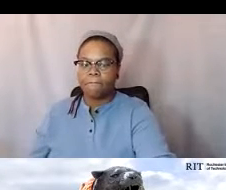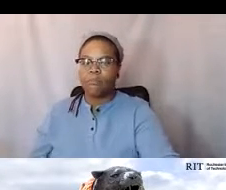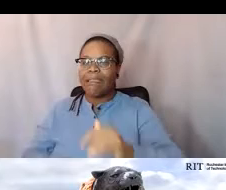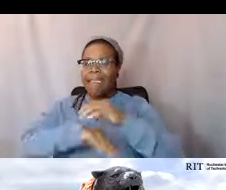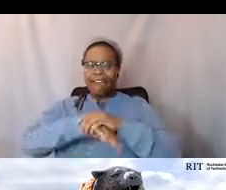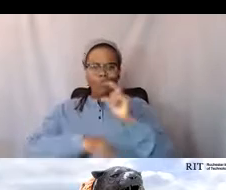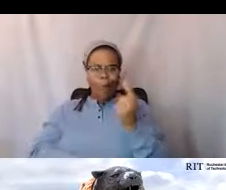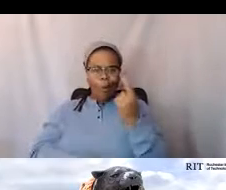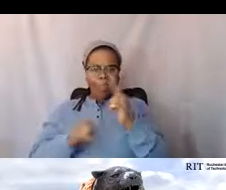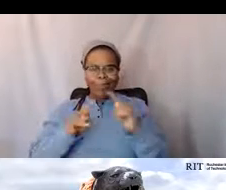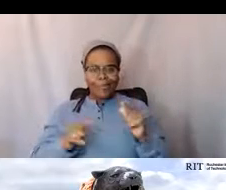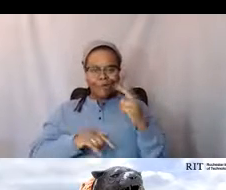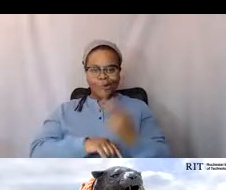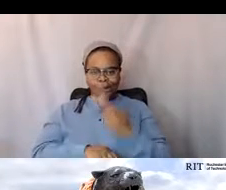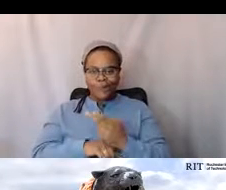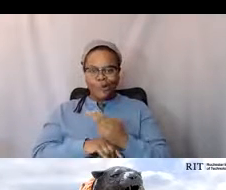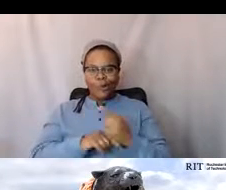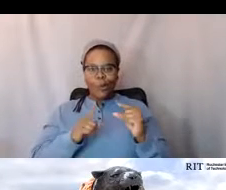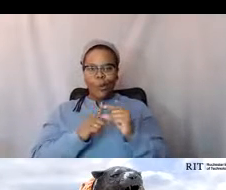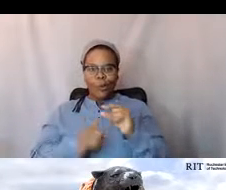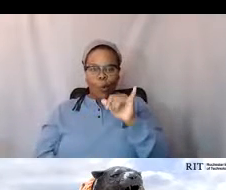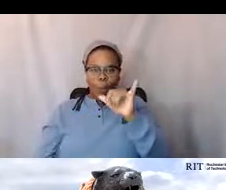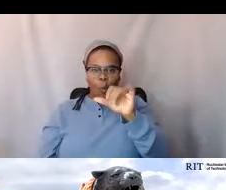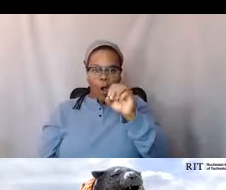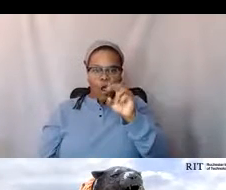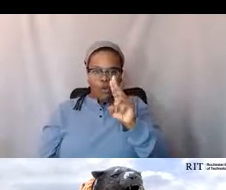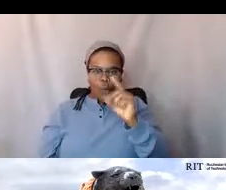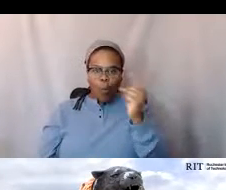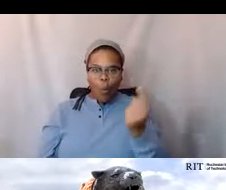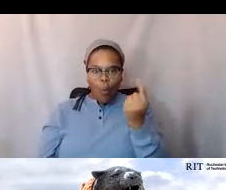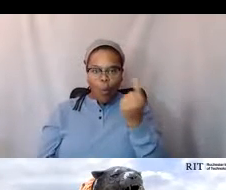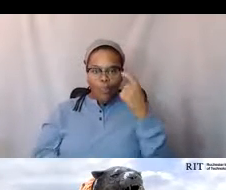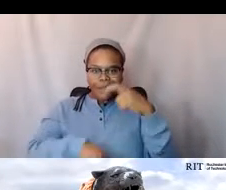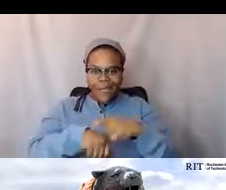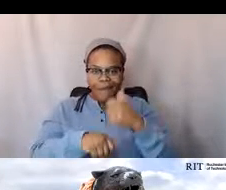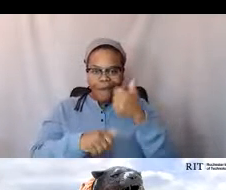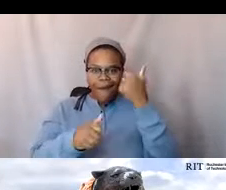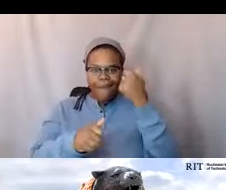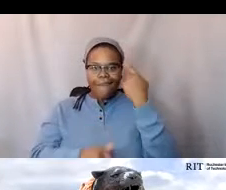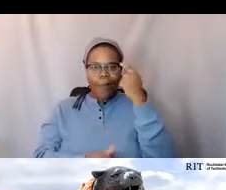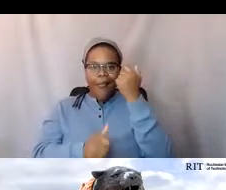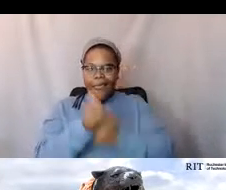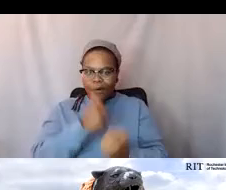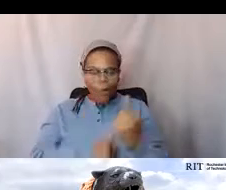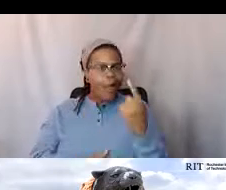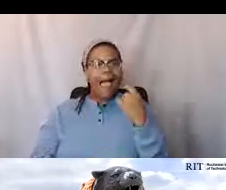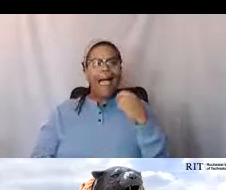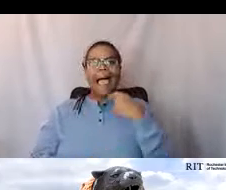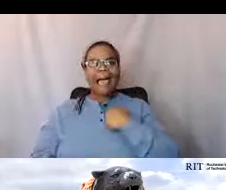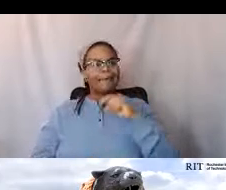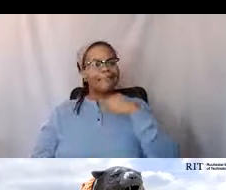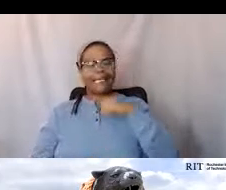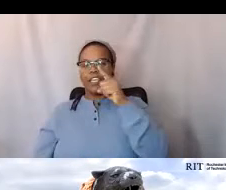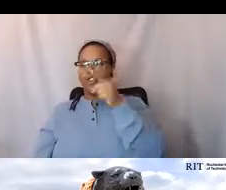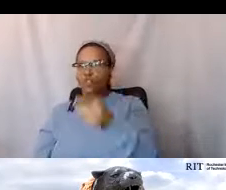world which just uses the word you all the time for everyone. So I can say you to